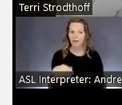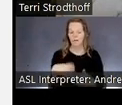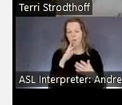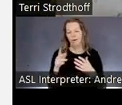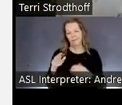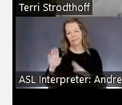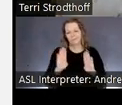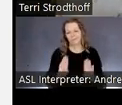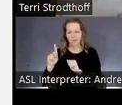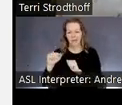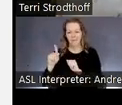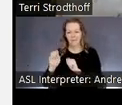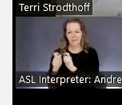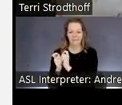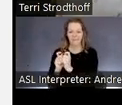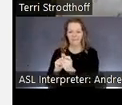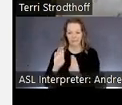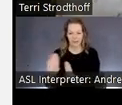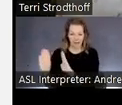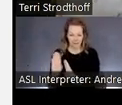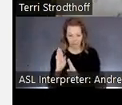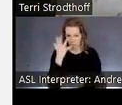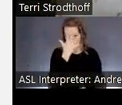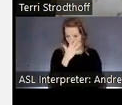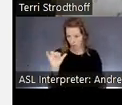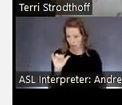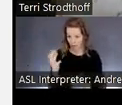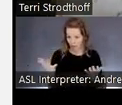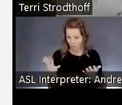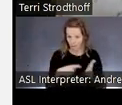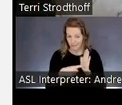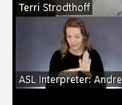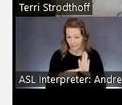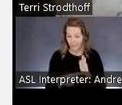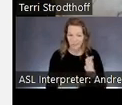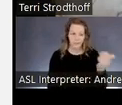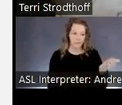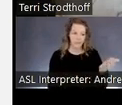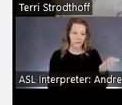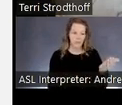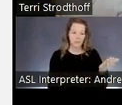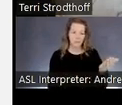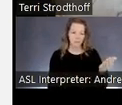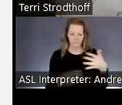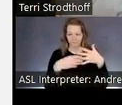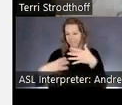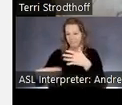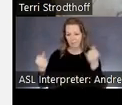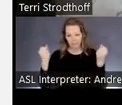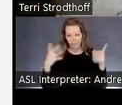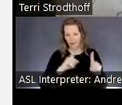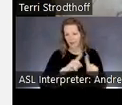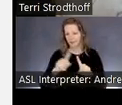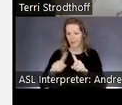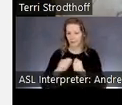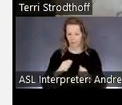we call them both of those things, is that we might have many different ways that we learn to ignore